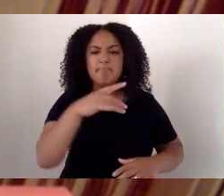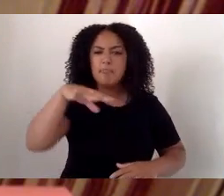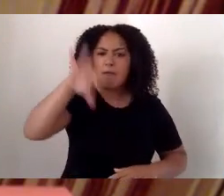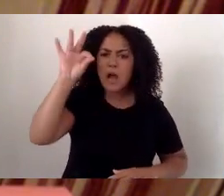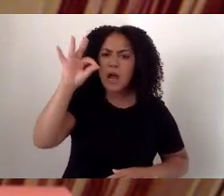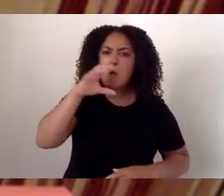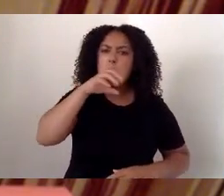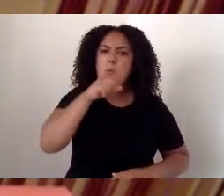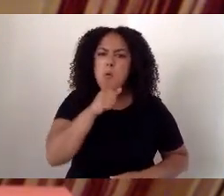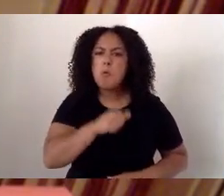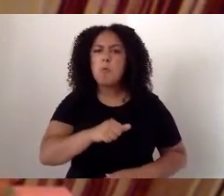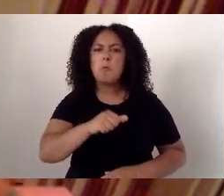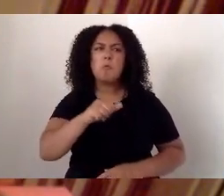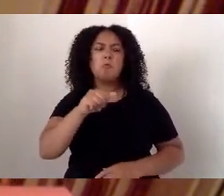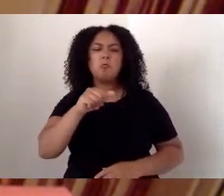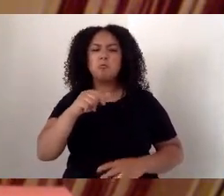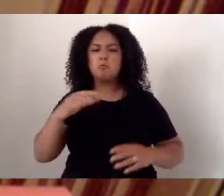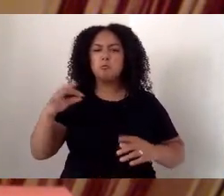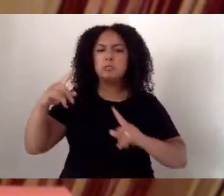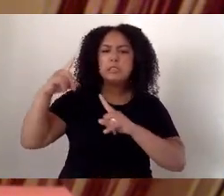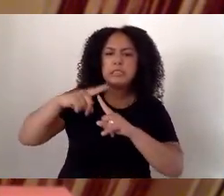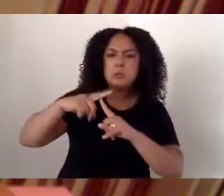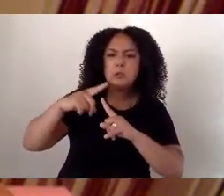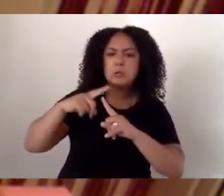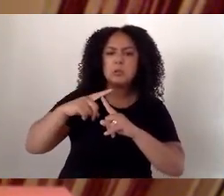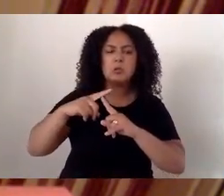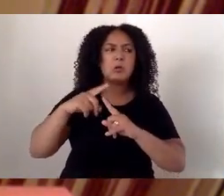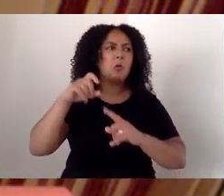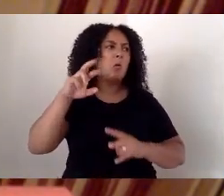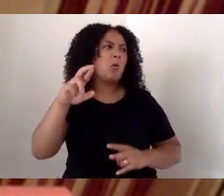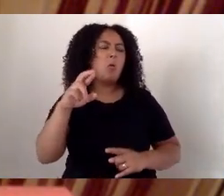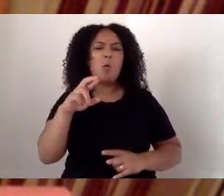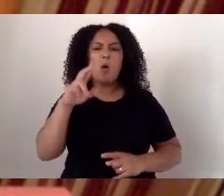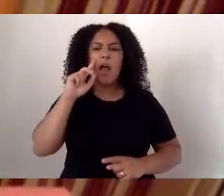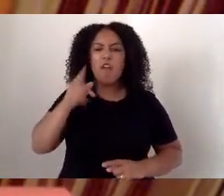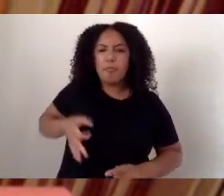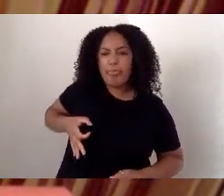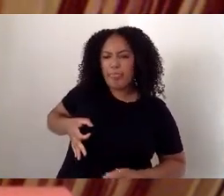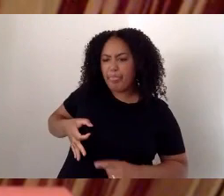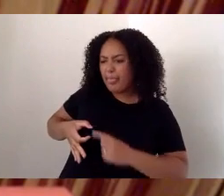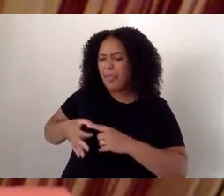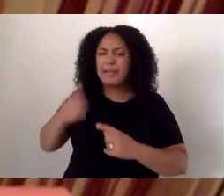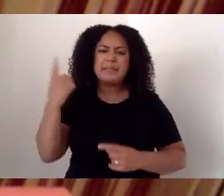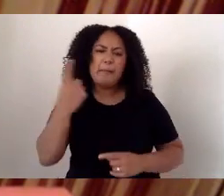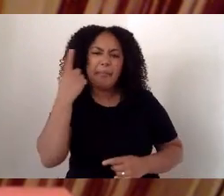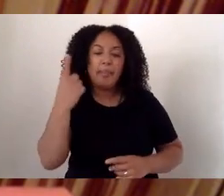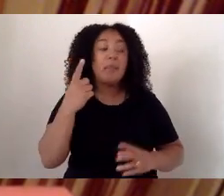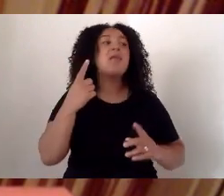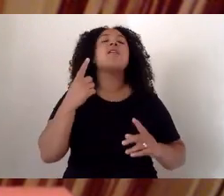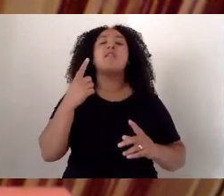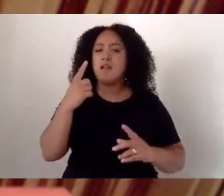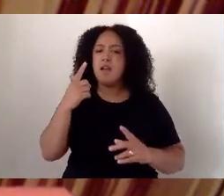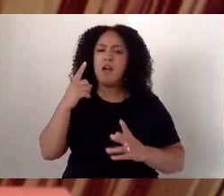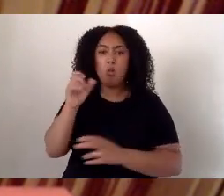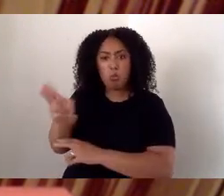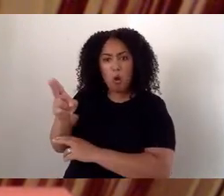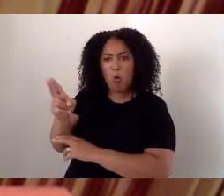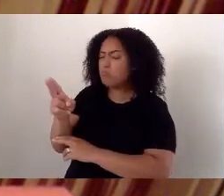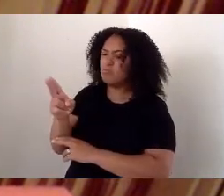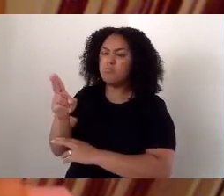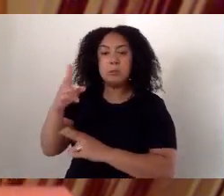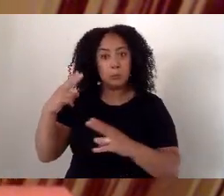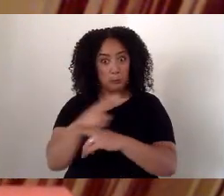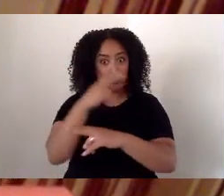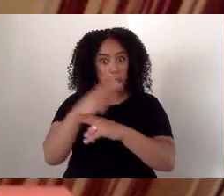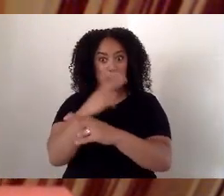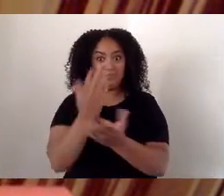have a stain. That's not garbage, it's craft material. We're also gonna need some plastic bags